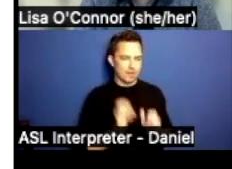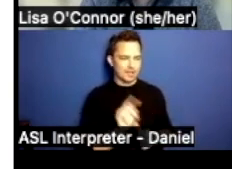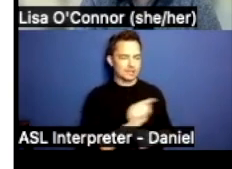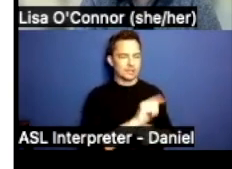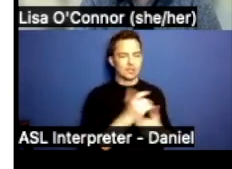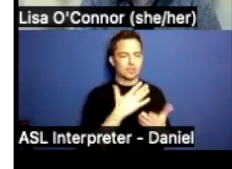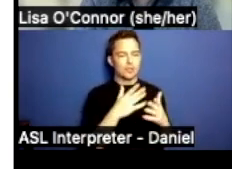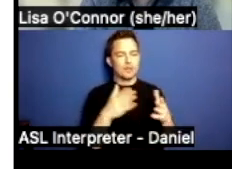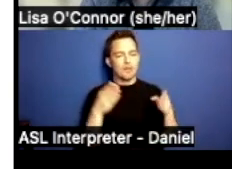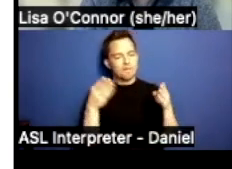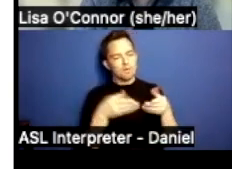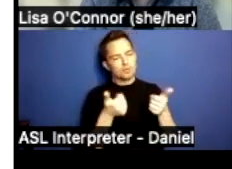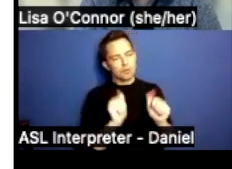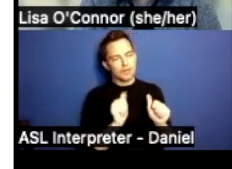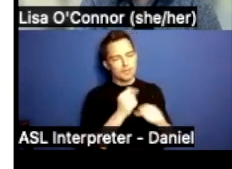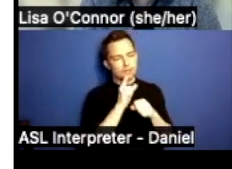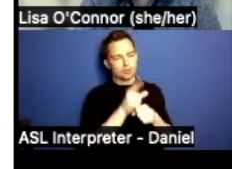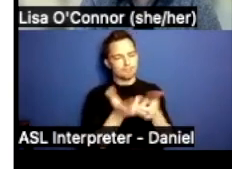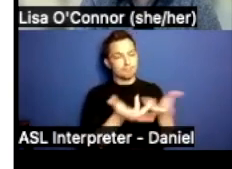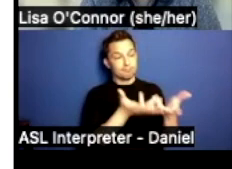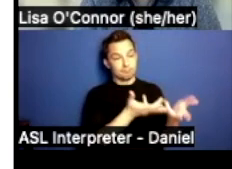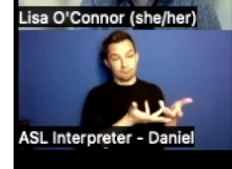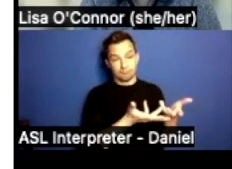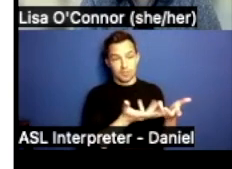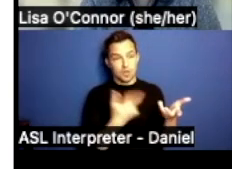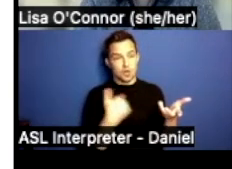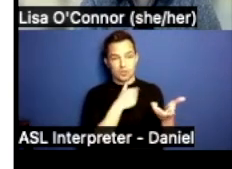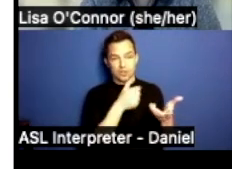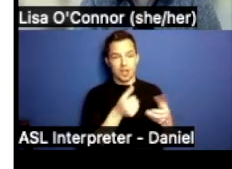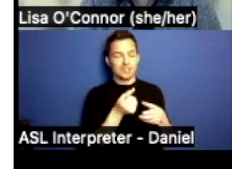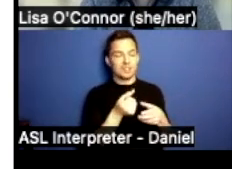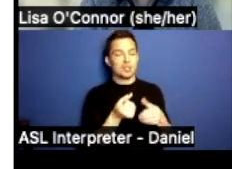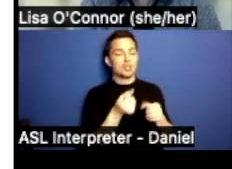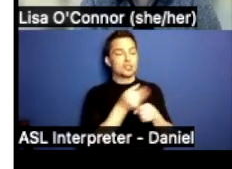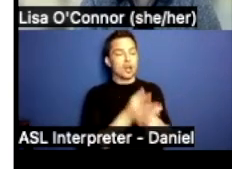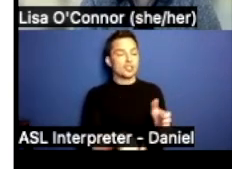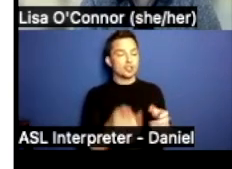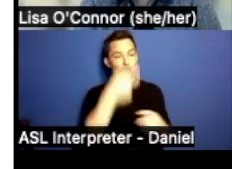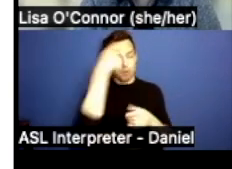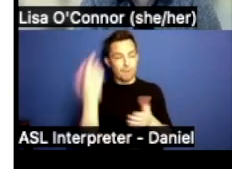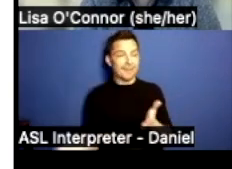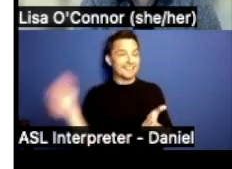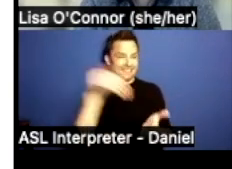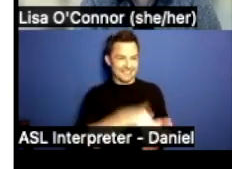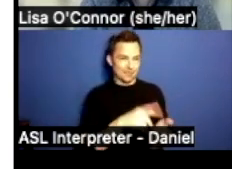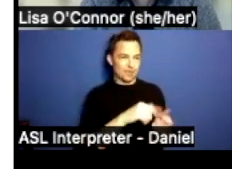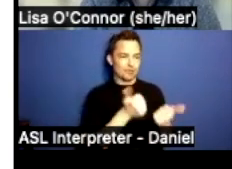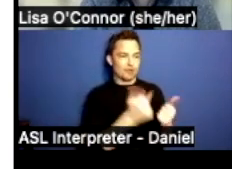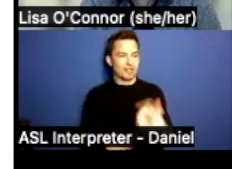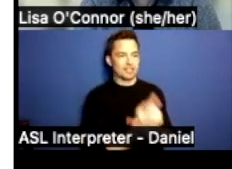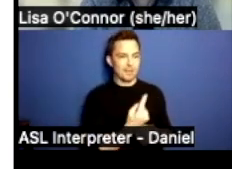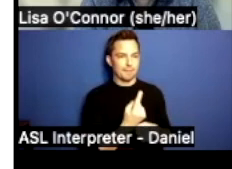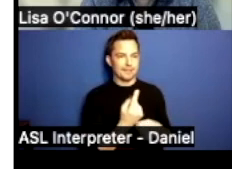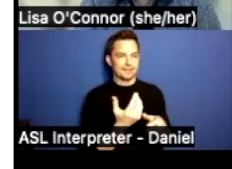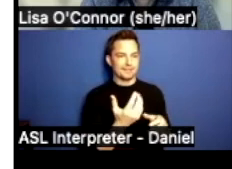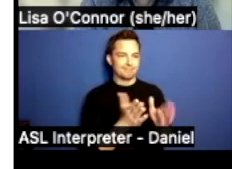make sure that in our interactions with us, that we're not re-traumatizing a person when they're reaching out to seek help. And then the thing